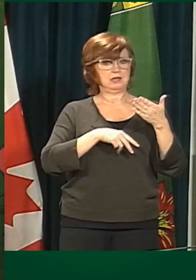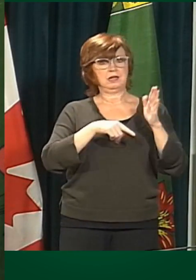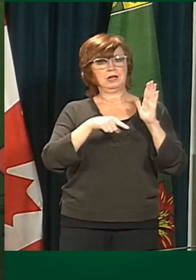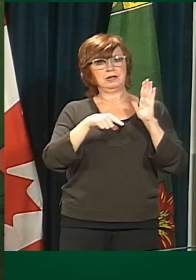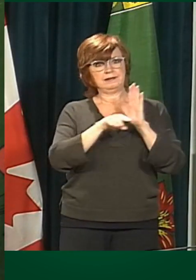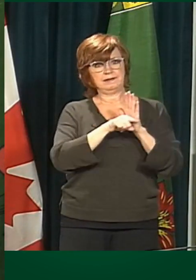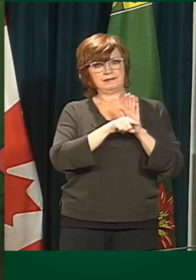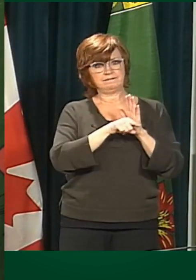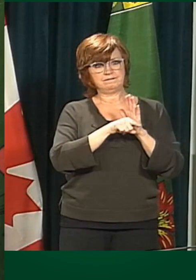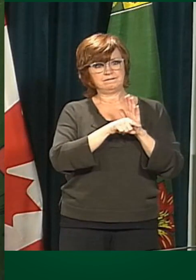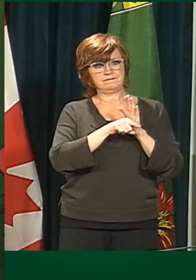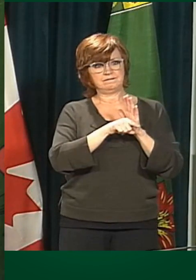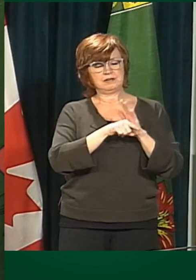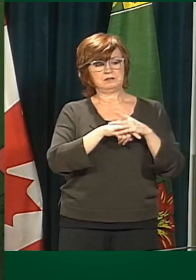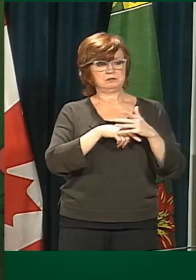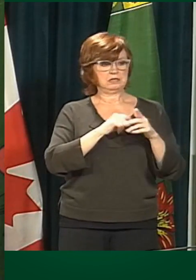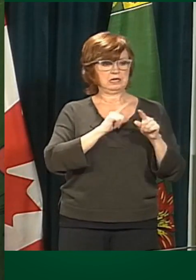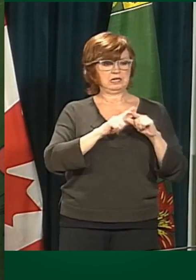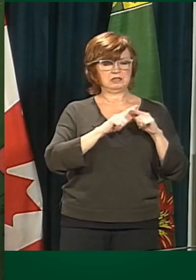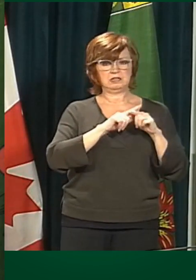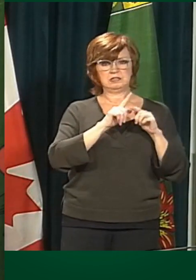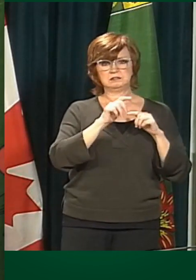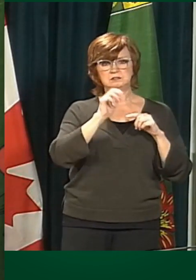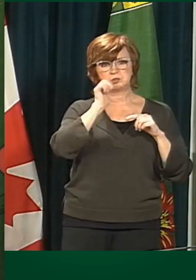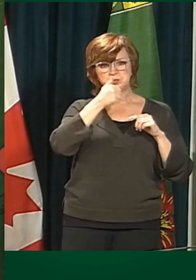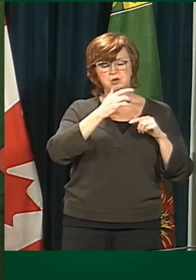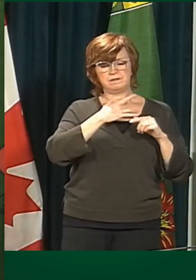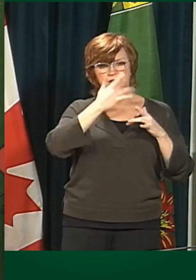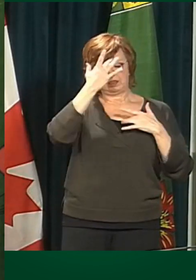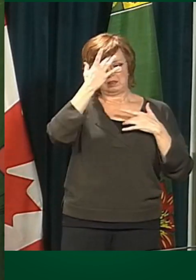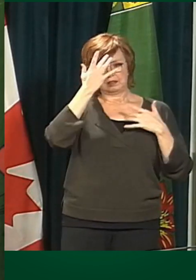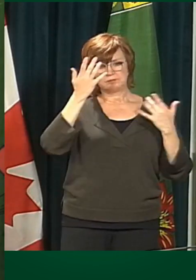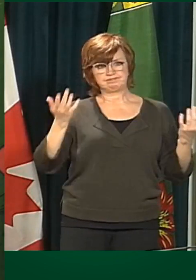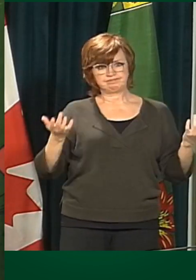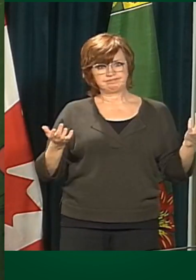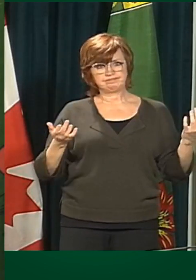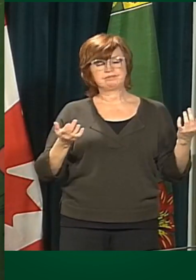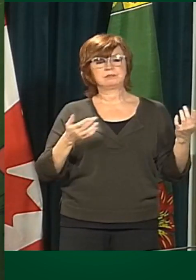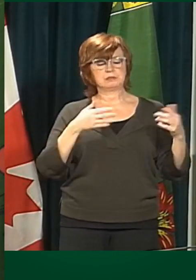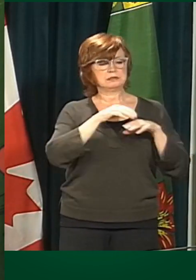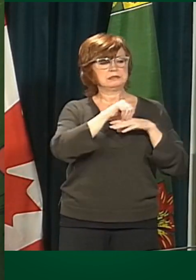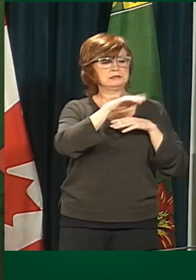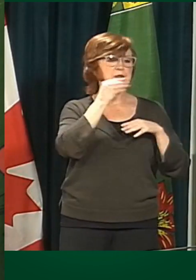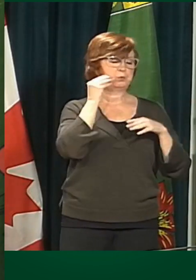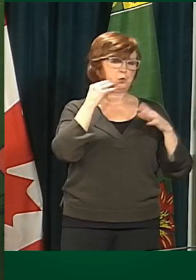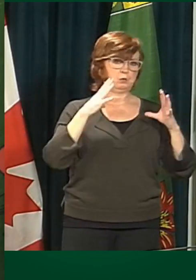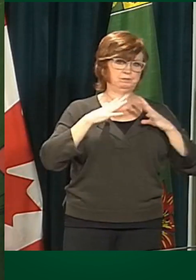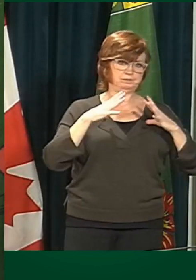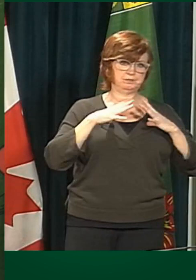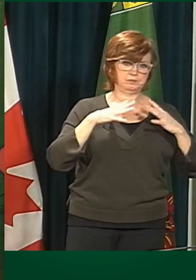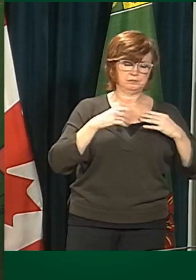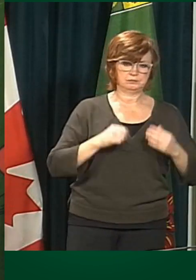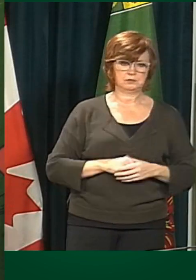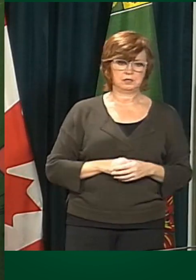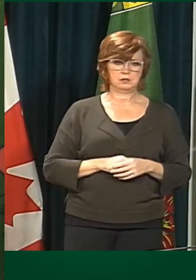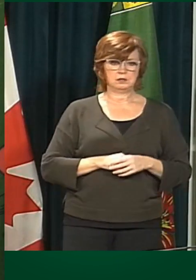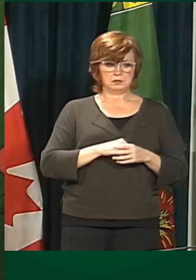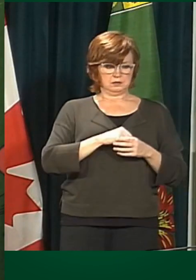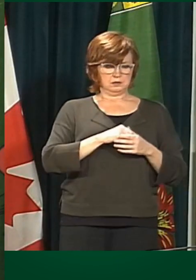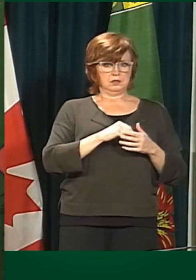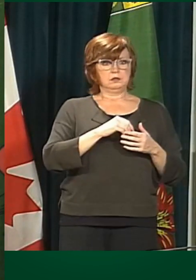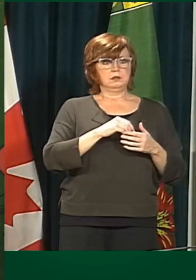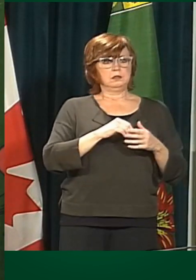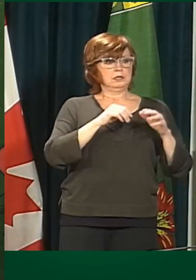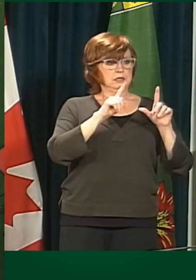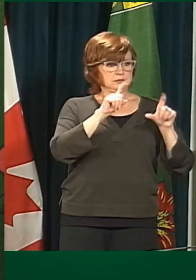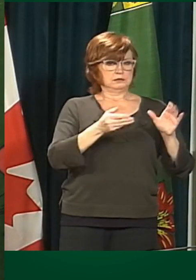have observed that initial test can be negative, but then as an added precaution, you wait a couple of days and then retest. But